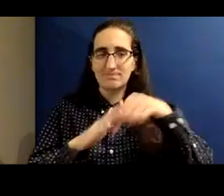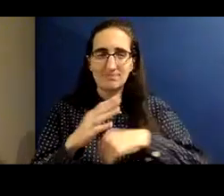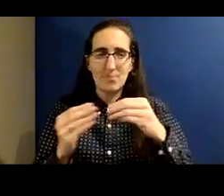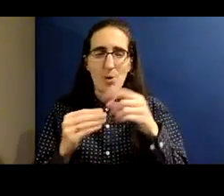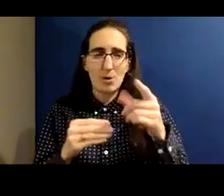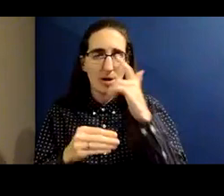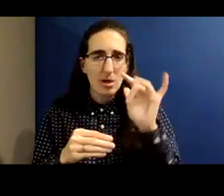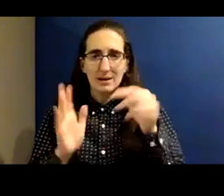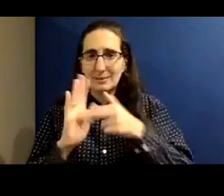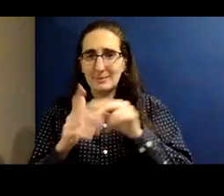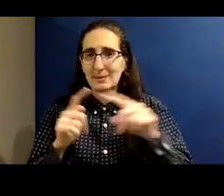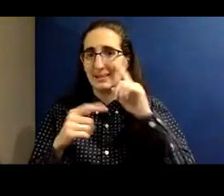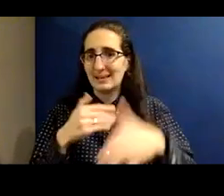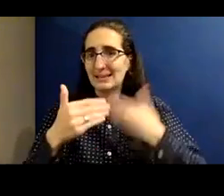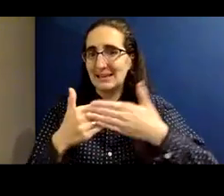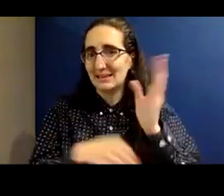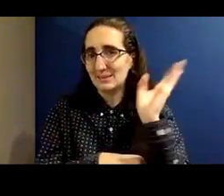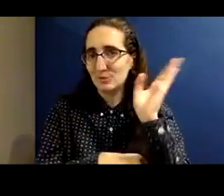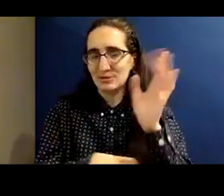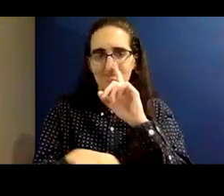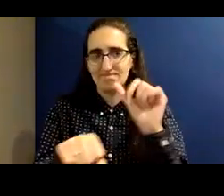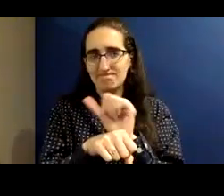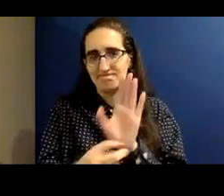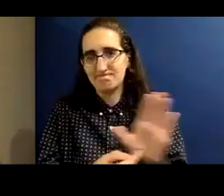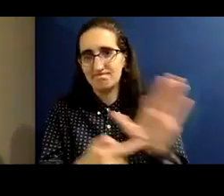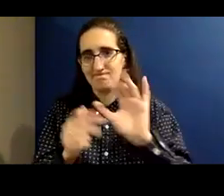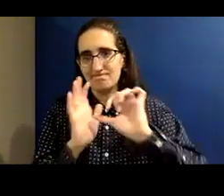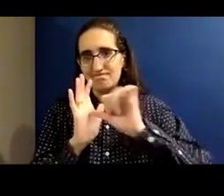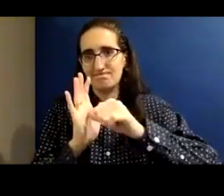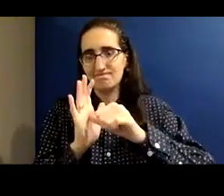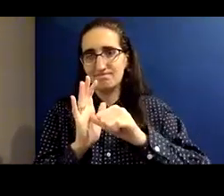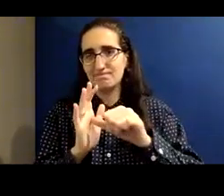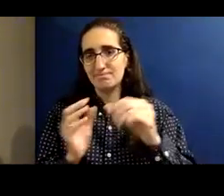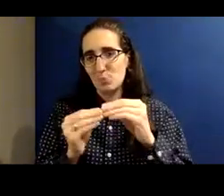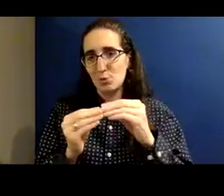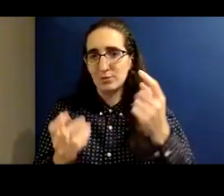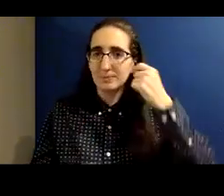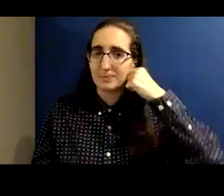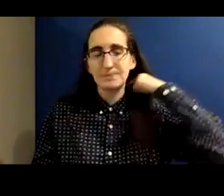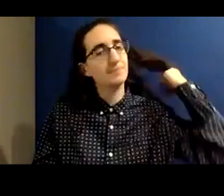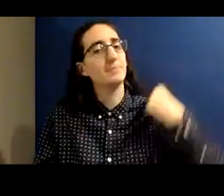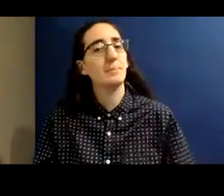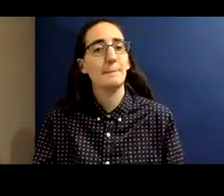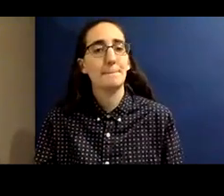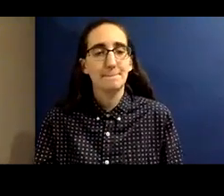like. But I think the upcoming presentations will really showcase this a little bit more. Next slide, please.